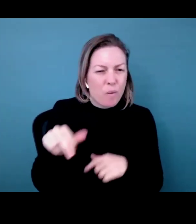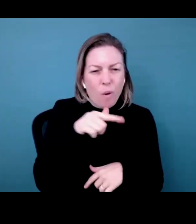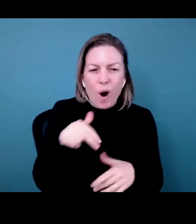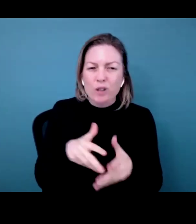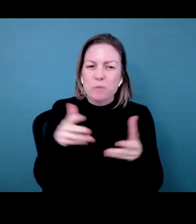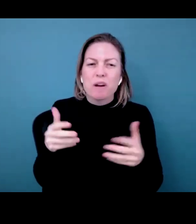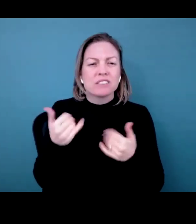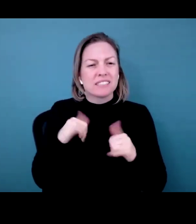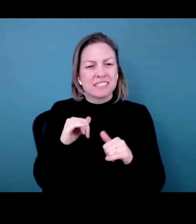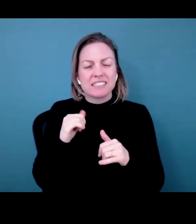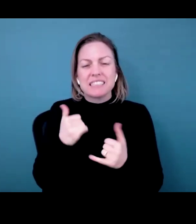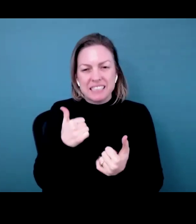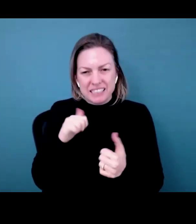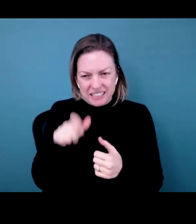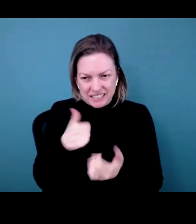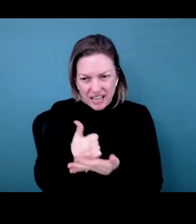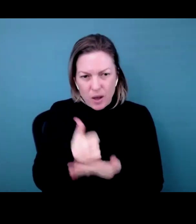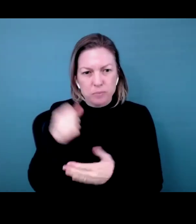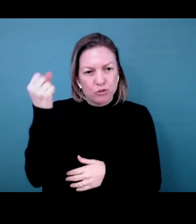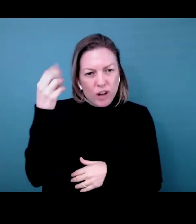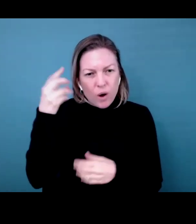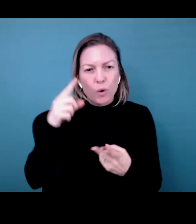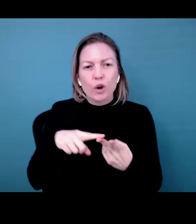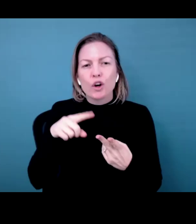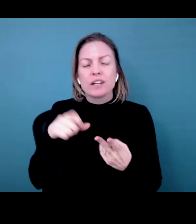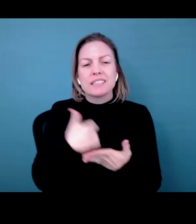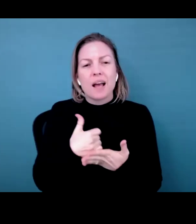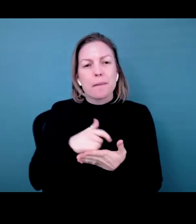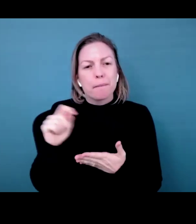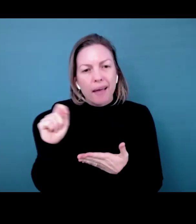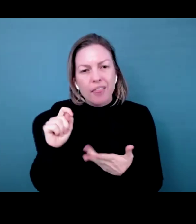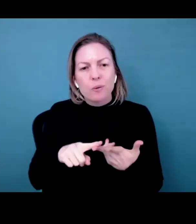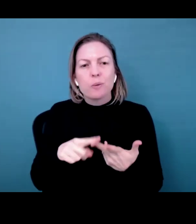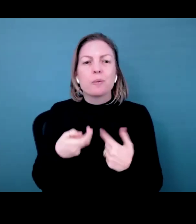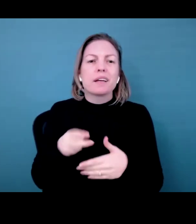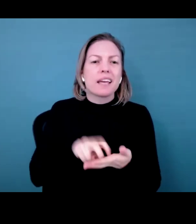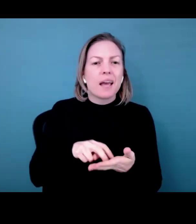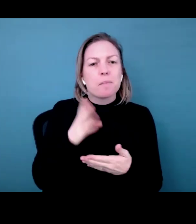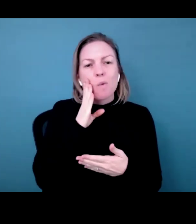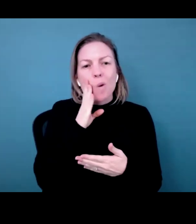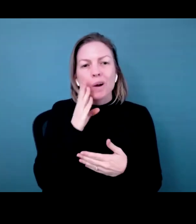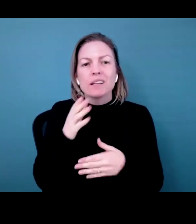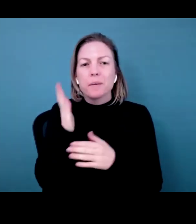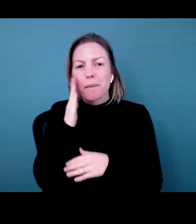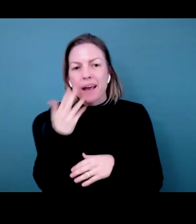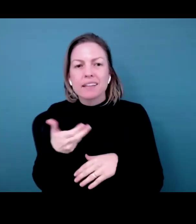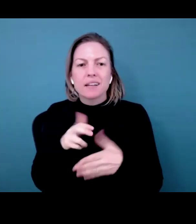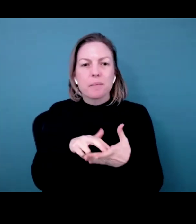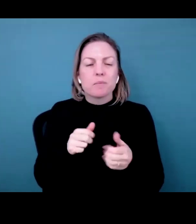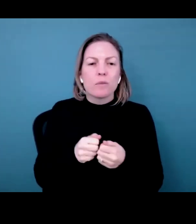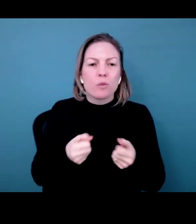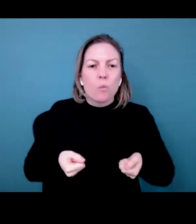the shower, and it's completely. He needs help going to the bathroom. He needs help getting up in the morning from the bed. We walks with a walker